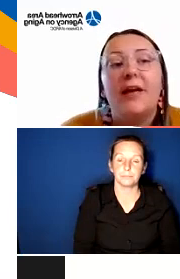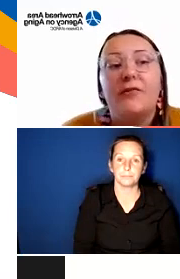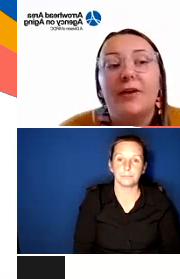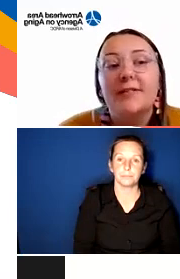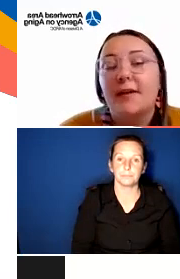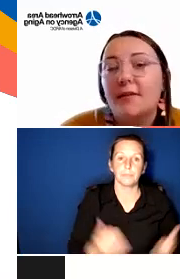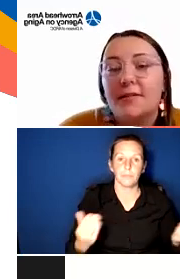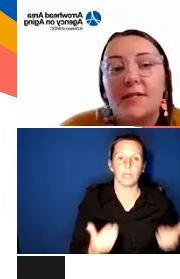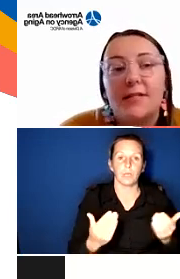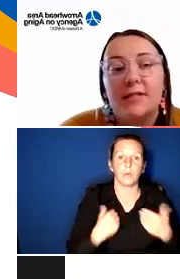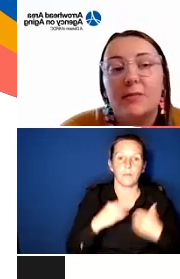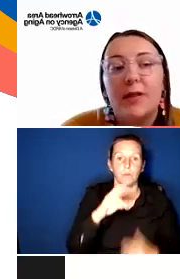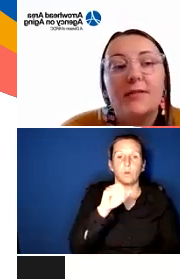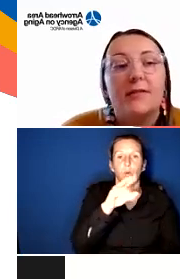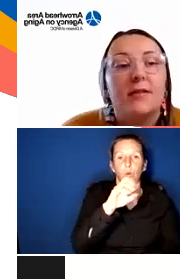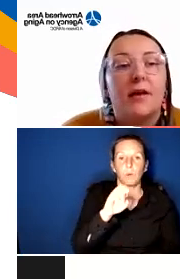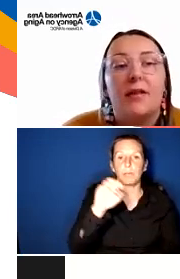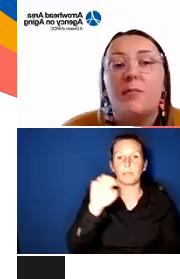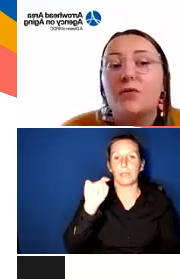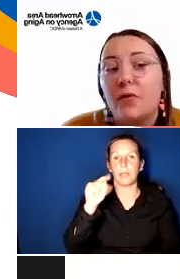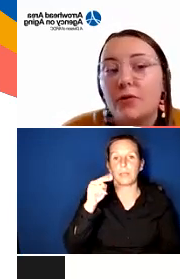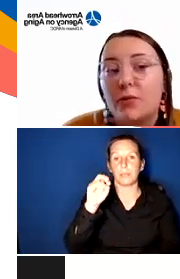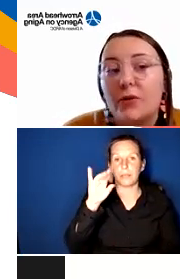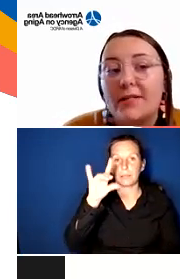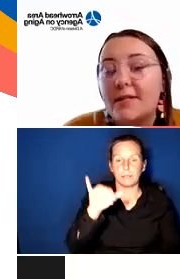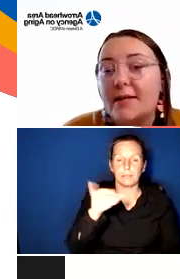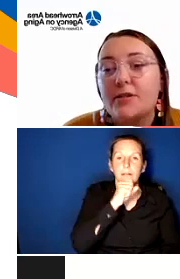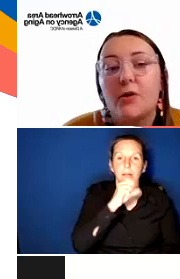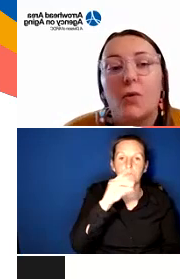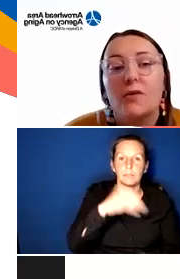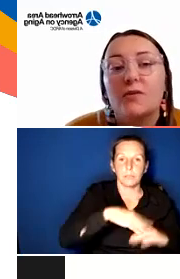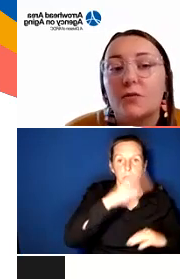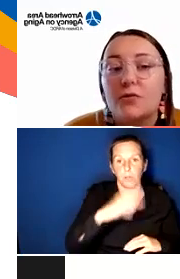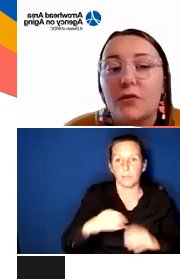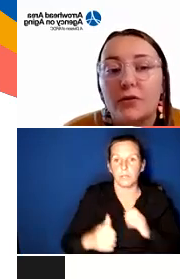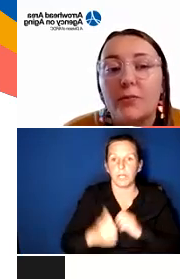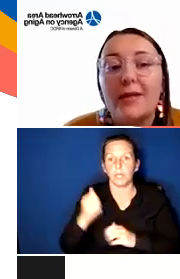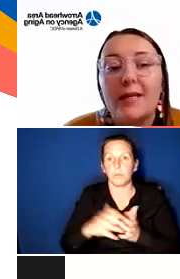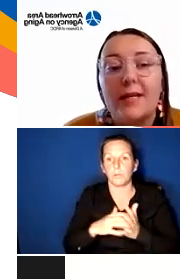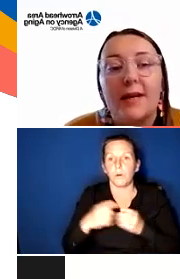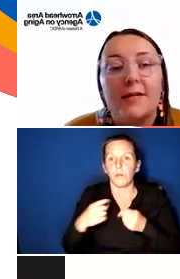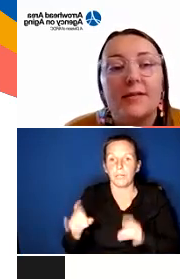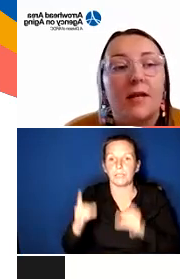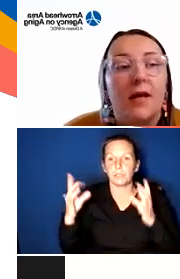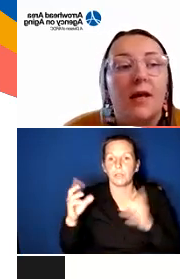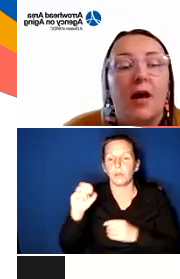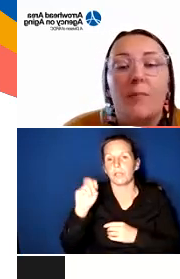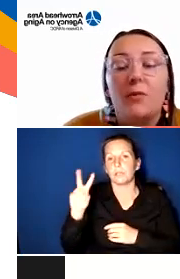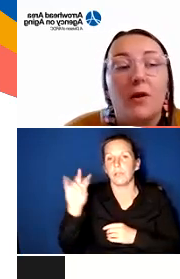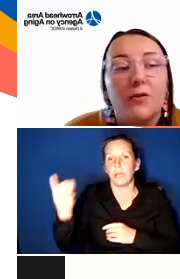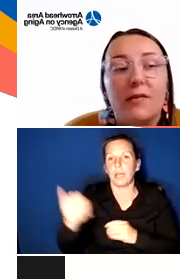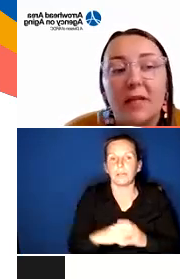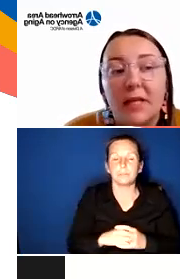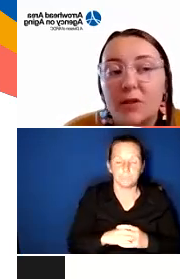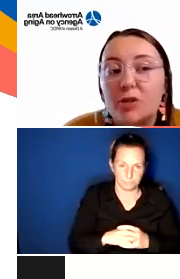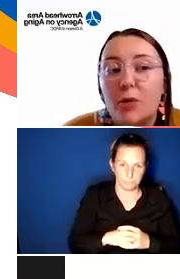Here we have race and ethnicity 60 plus, and the most vulnerable in disaster, or the social vulnerability index. And